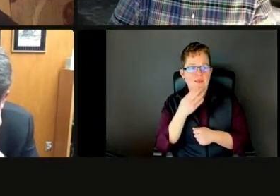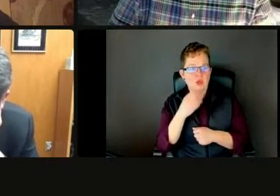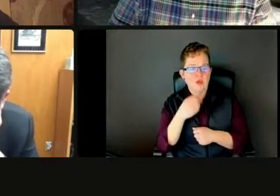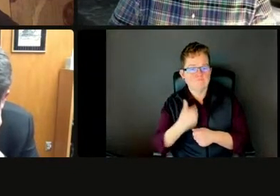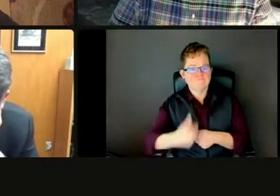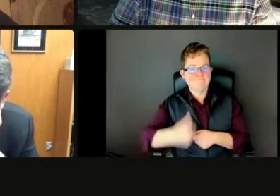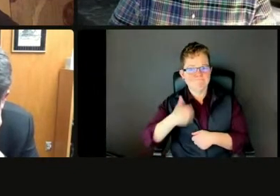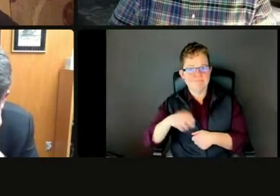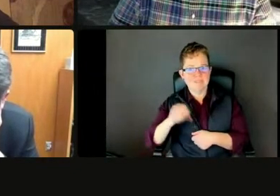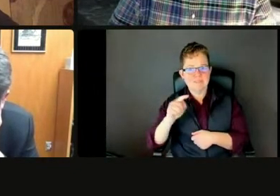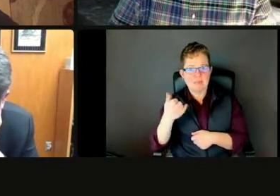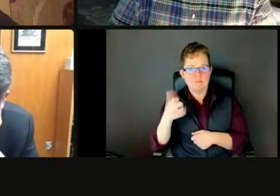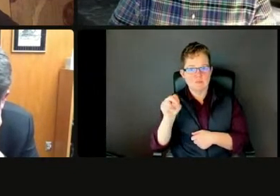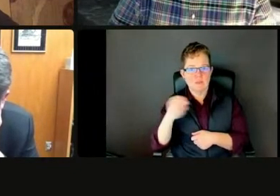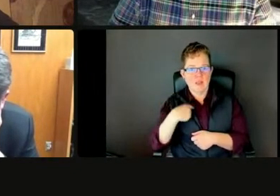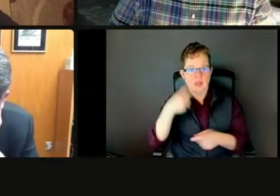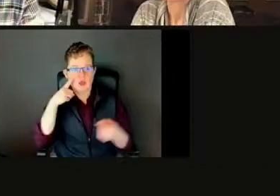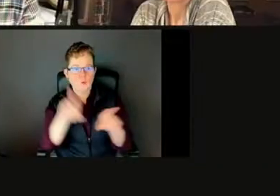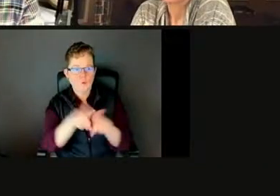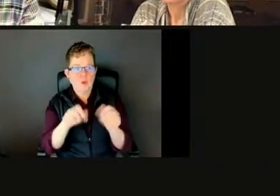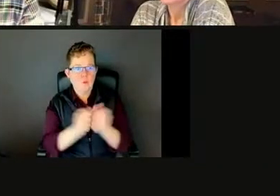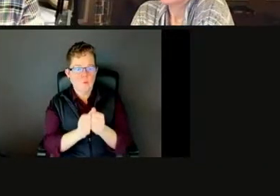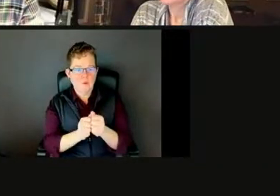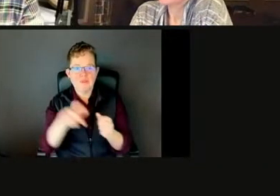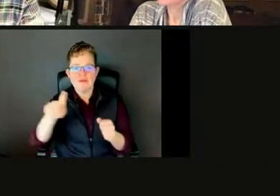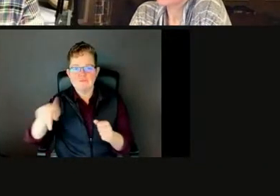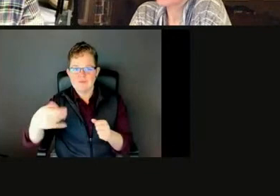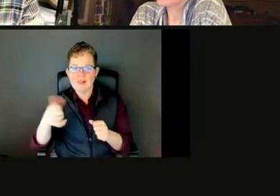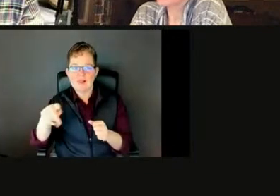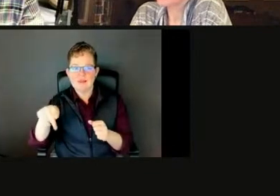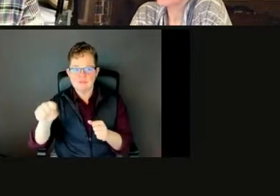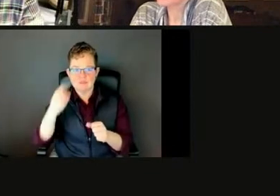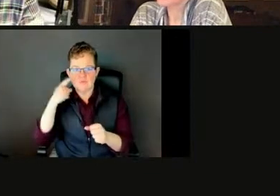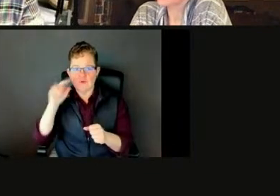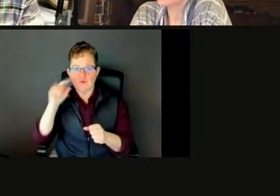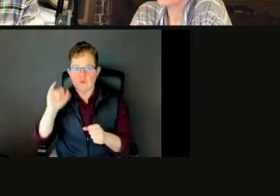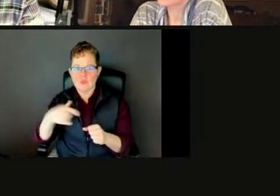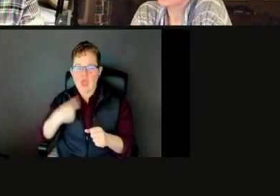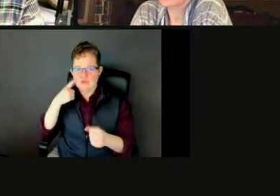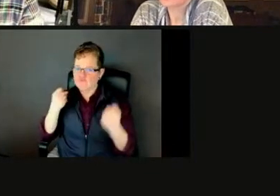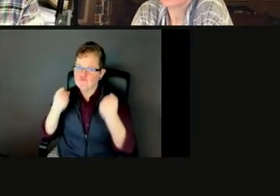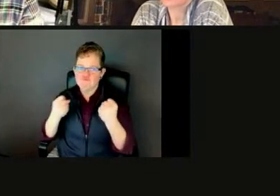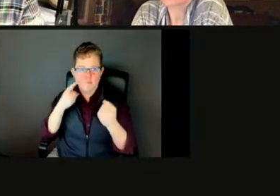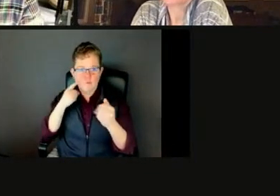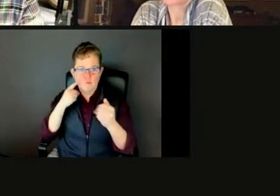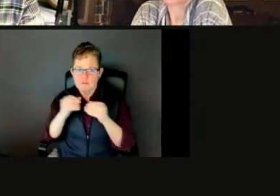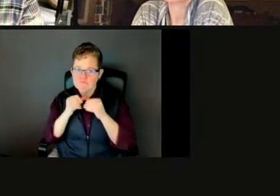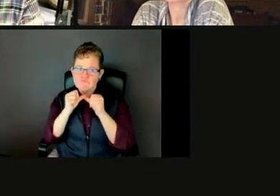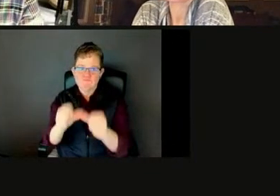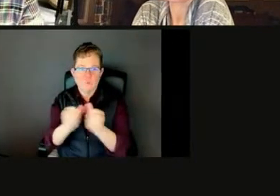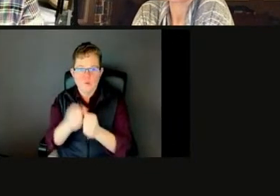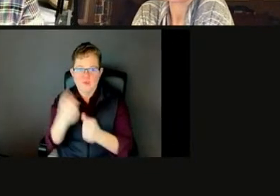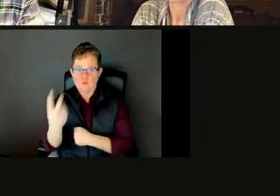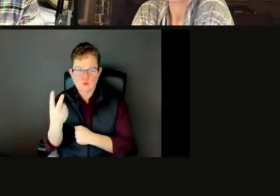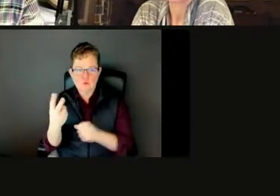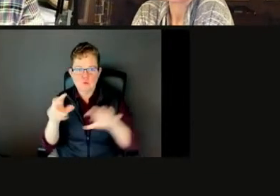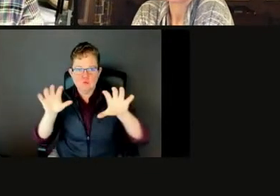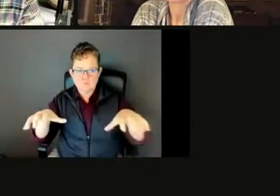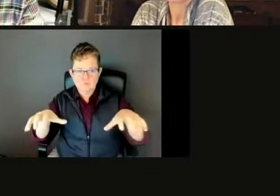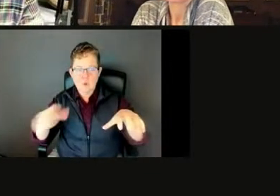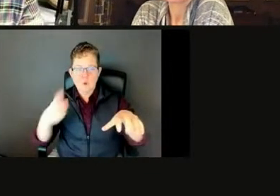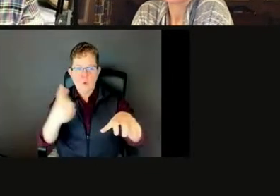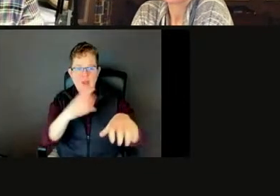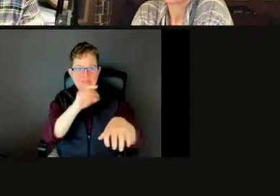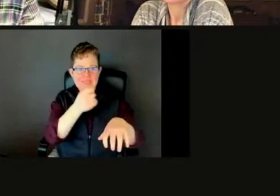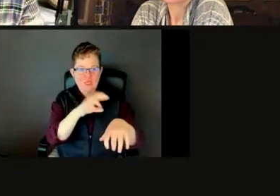Stapleton. I agree with Councillor Phillips on this. I feel strongly that we need to move forward with the two, the one on